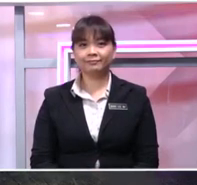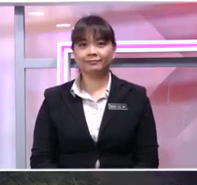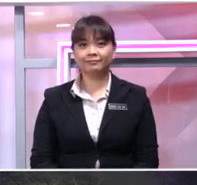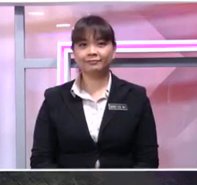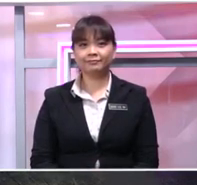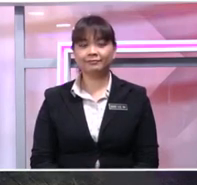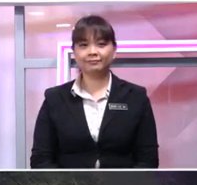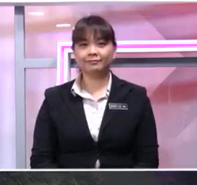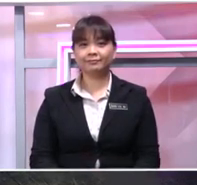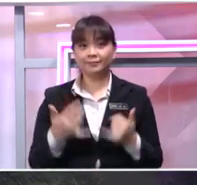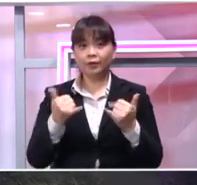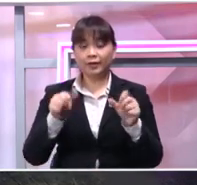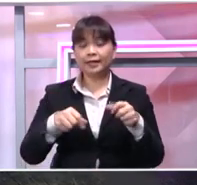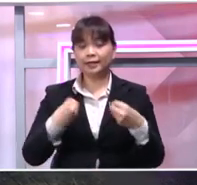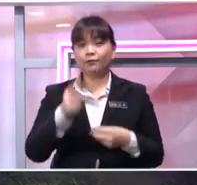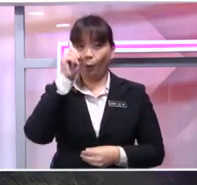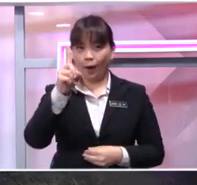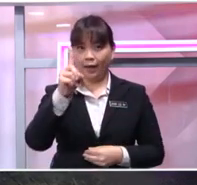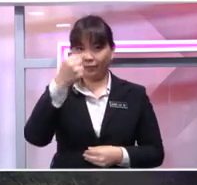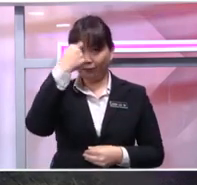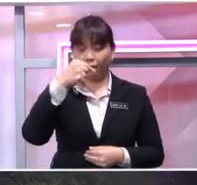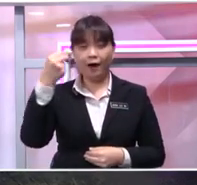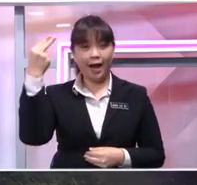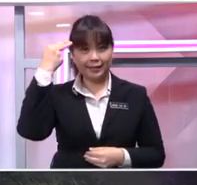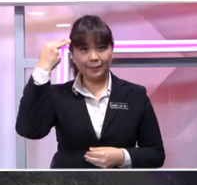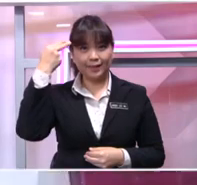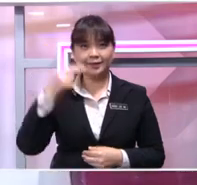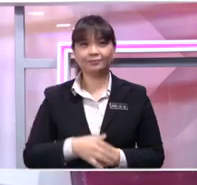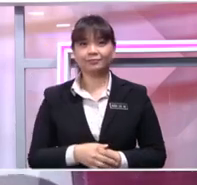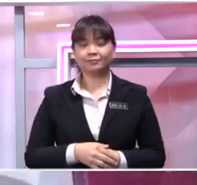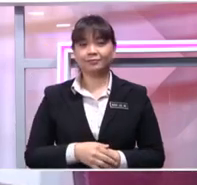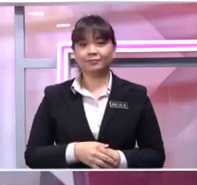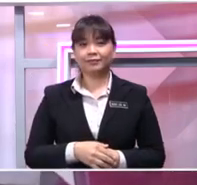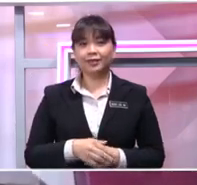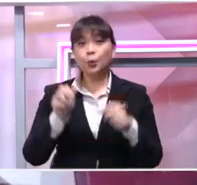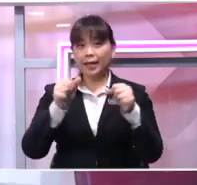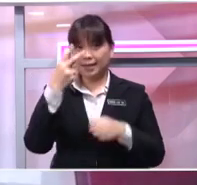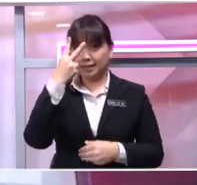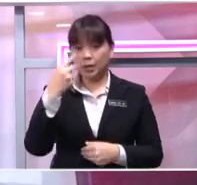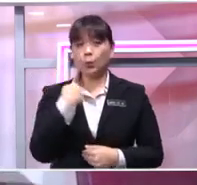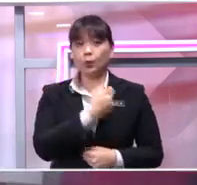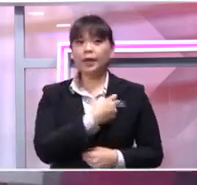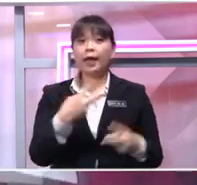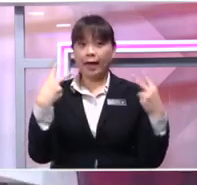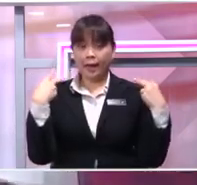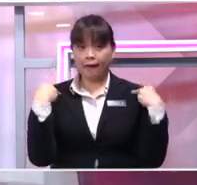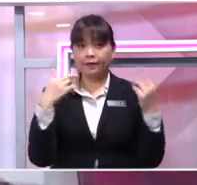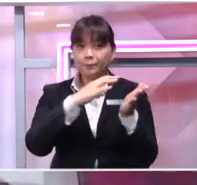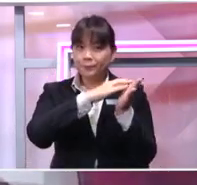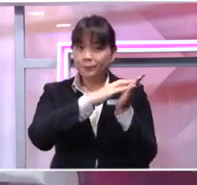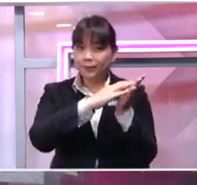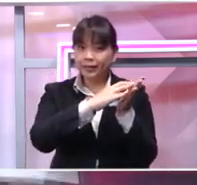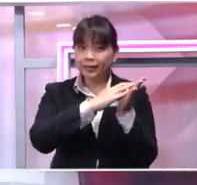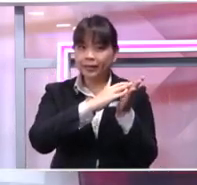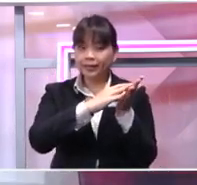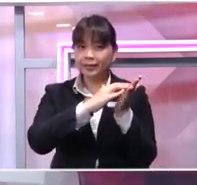reward for Hakimi. Hakimi. And okay. as you can see, at this board, we have the braille code. This is in yes. Bahasa Melayu